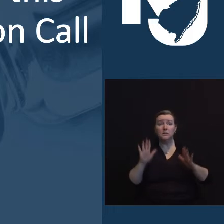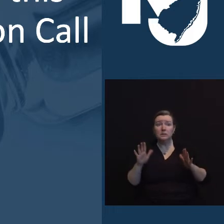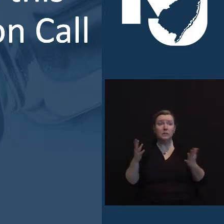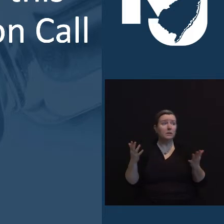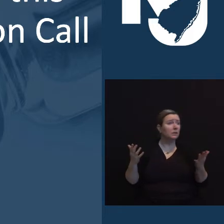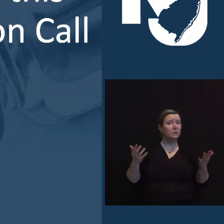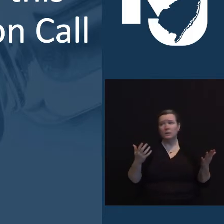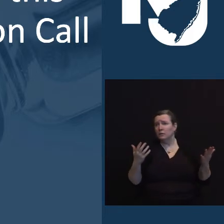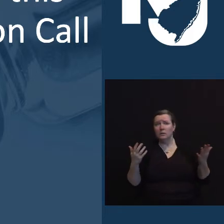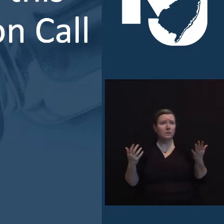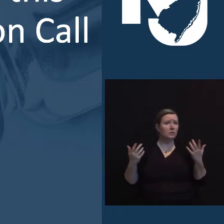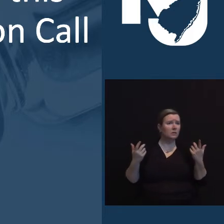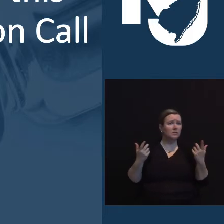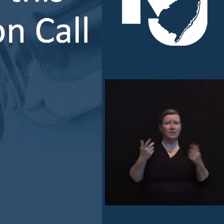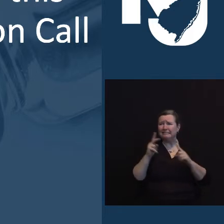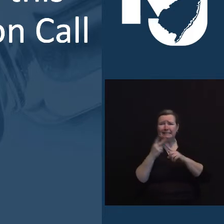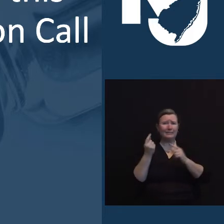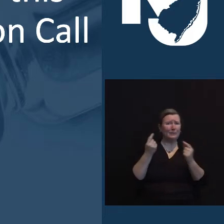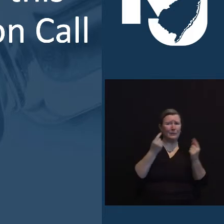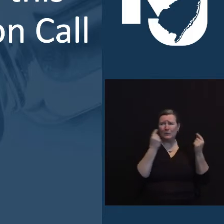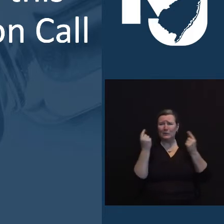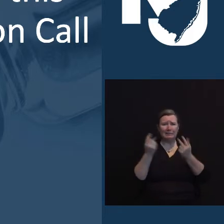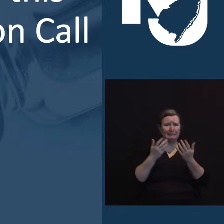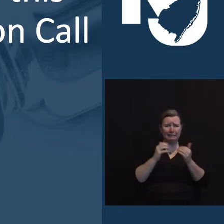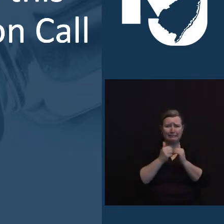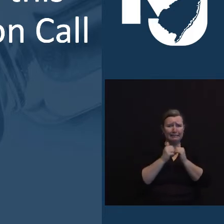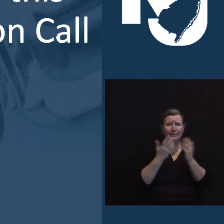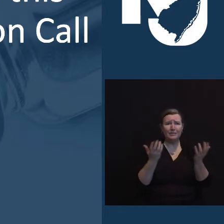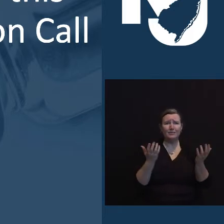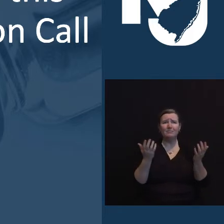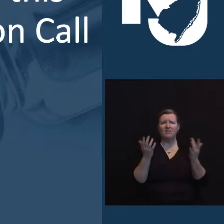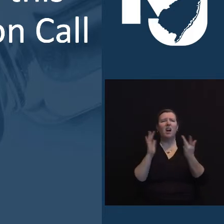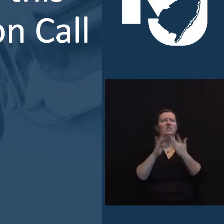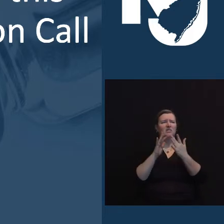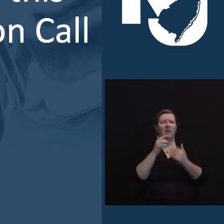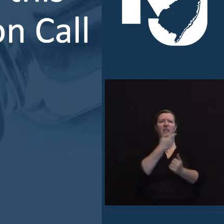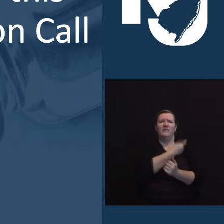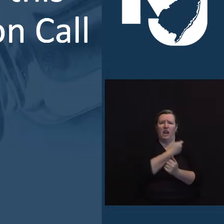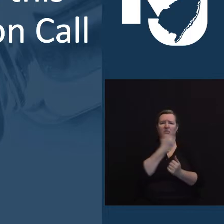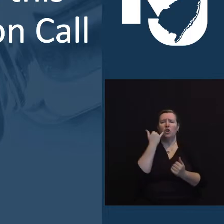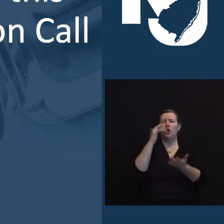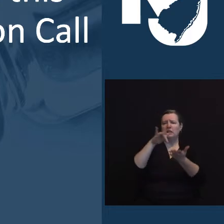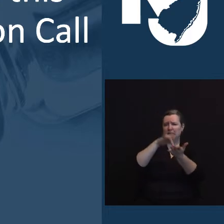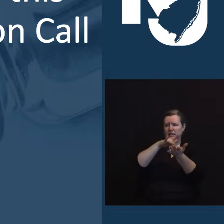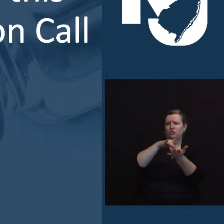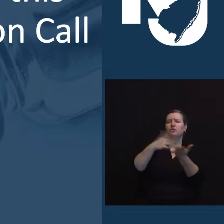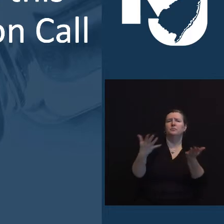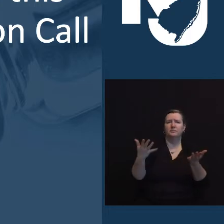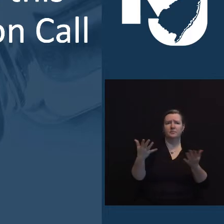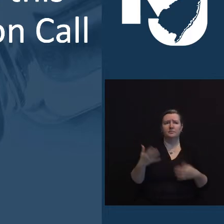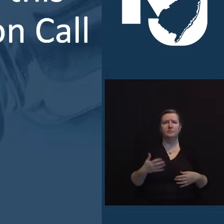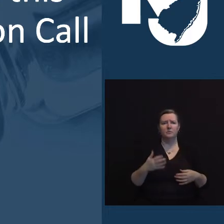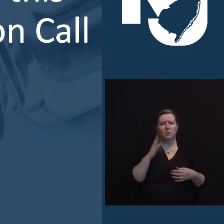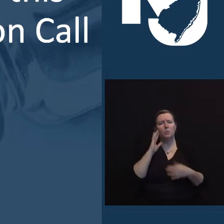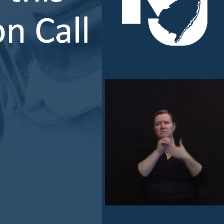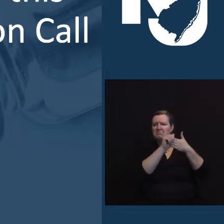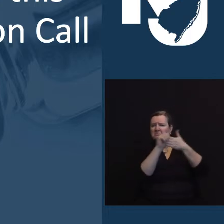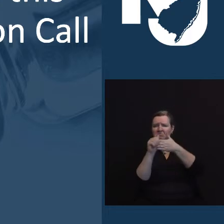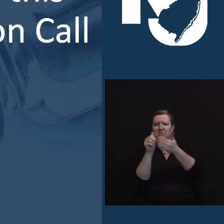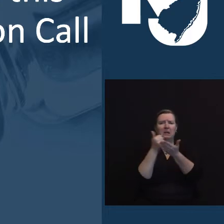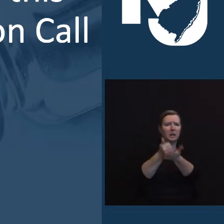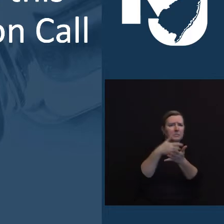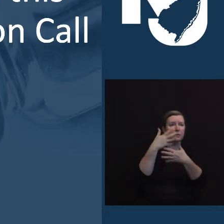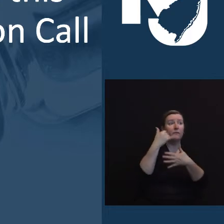get your second dose appointment, contact our vaccination call center, and our operators will assist you with scheduling one. That number is, again,